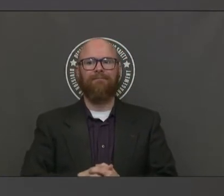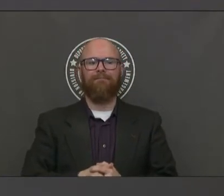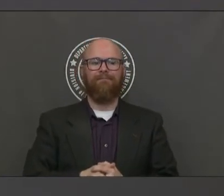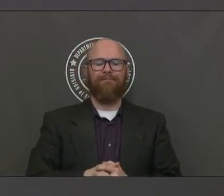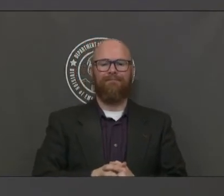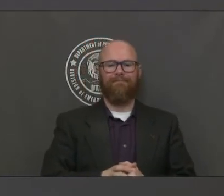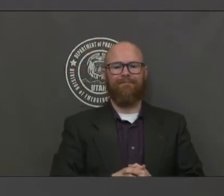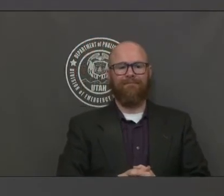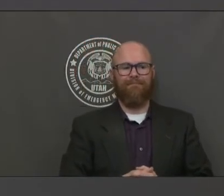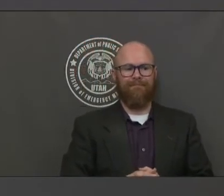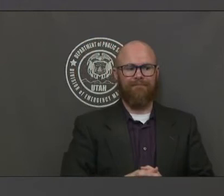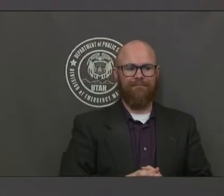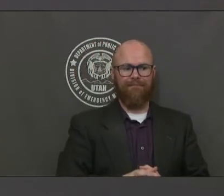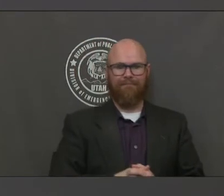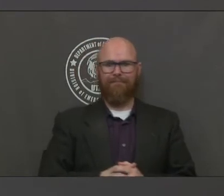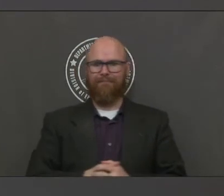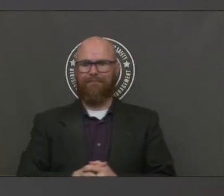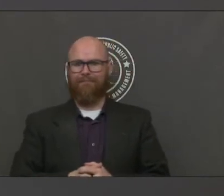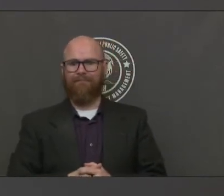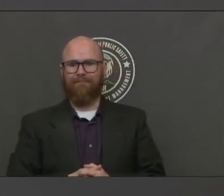Did you say KSL radio?